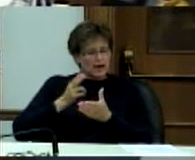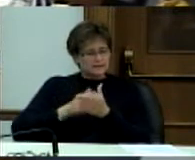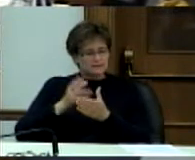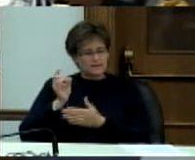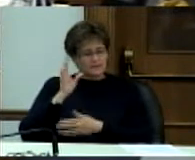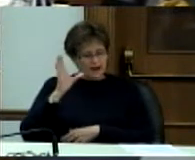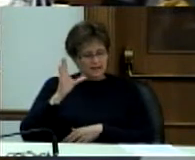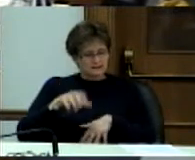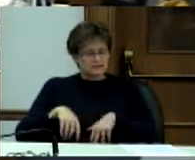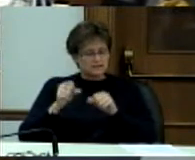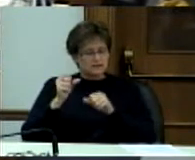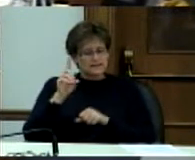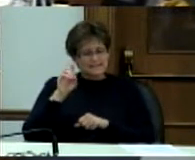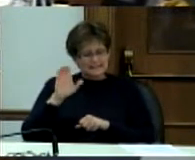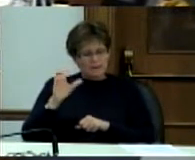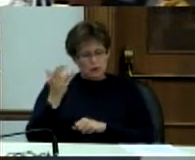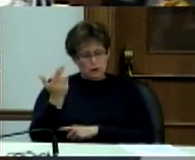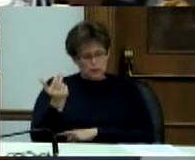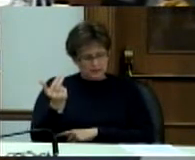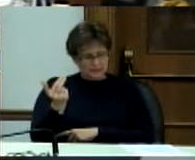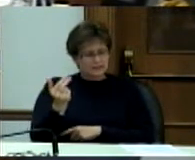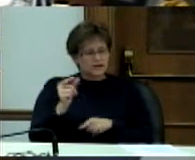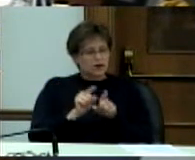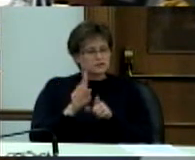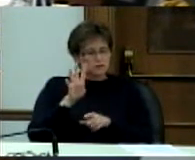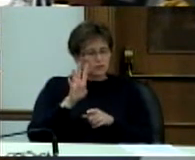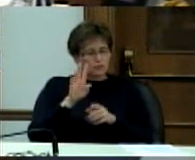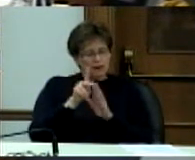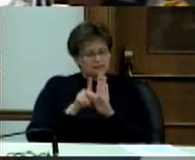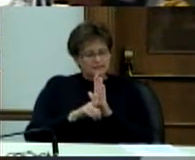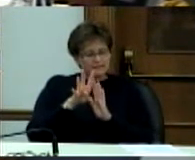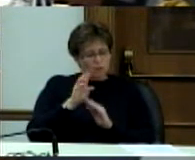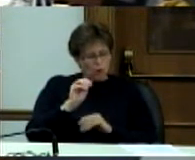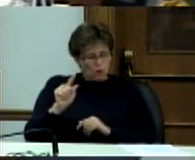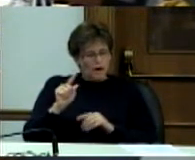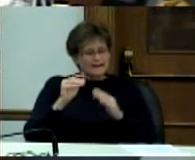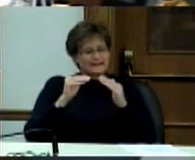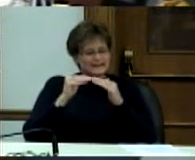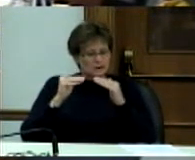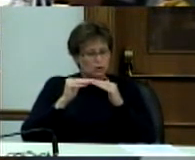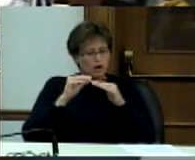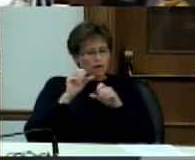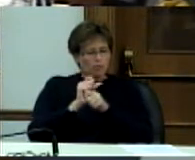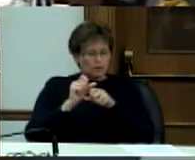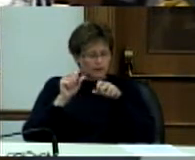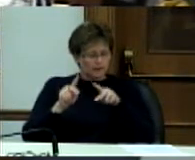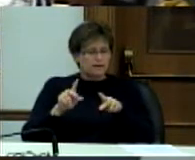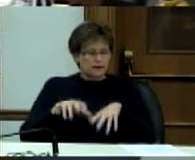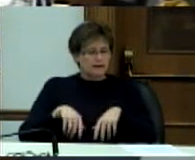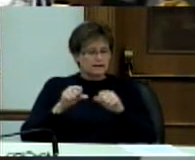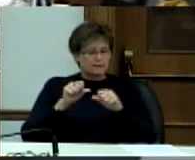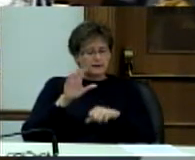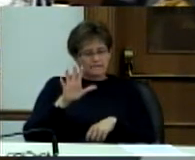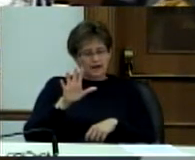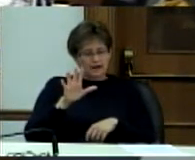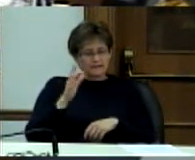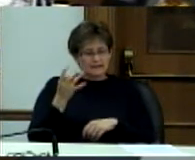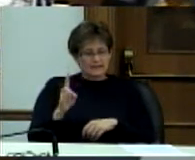Harassment and Violence, adopted 12/13/10. And finally, Policy 401, Equal Employment Opportunity,